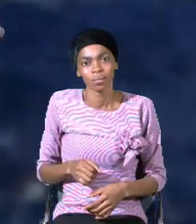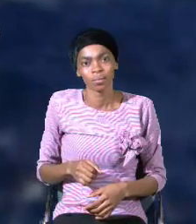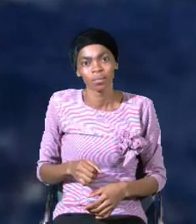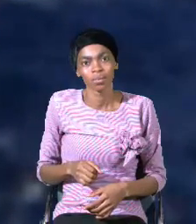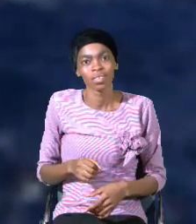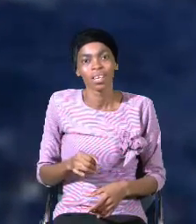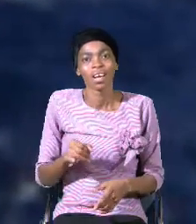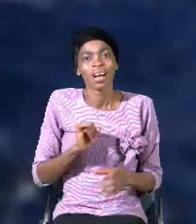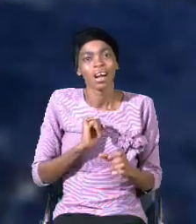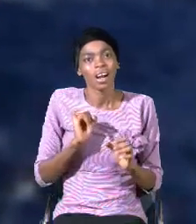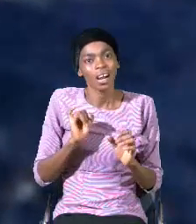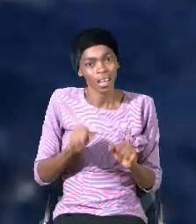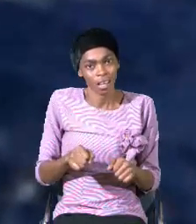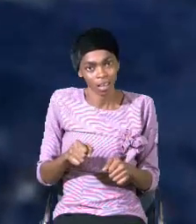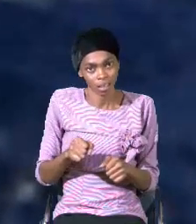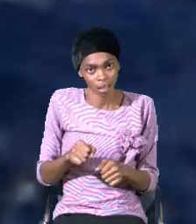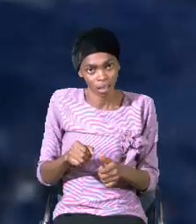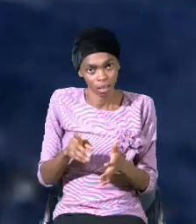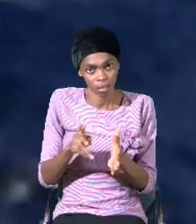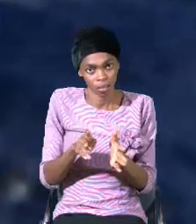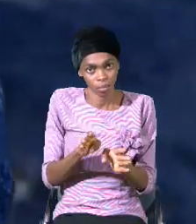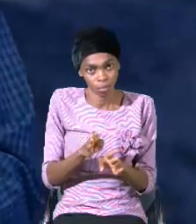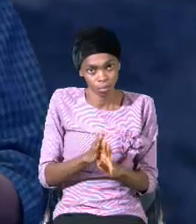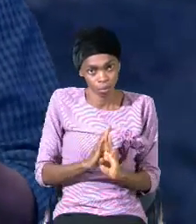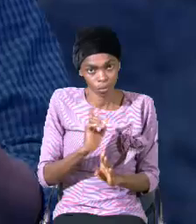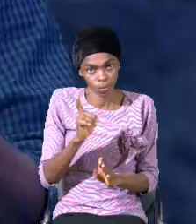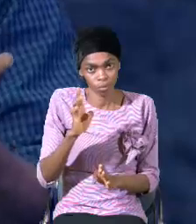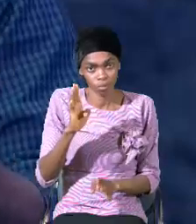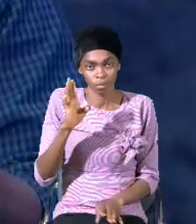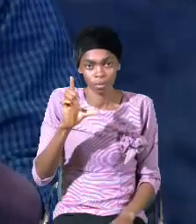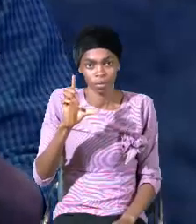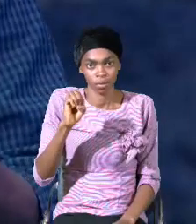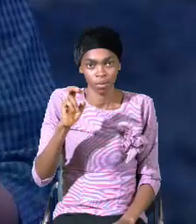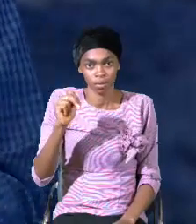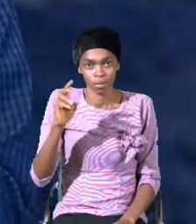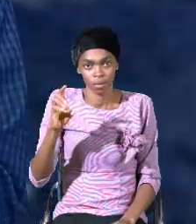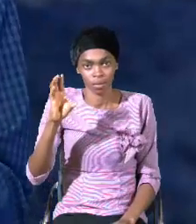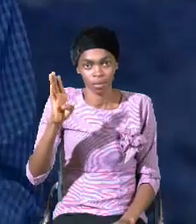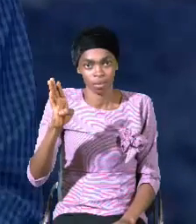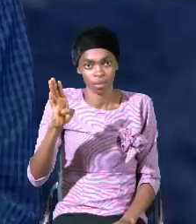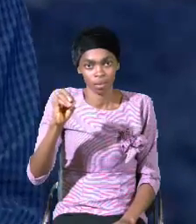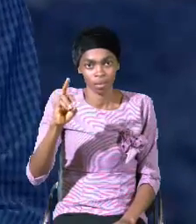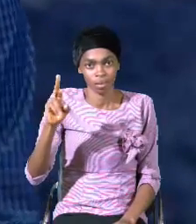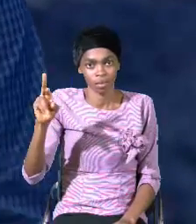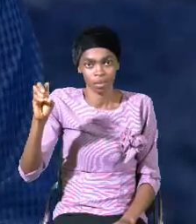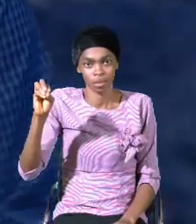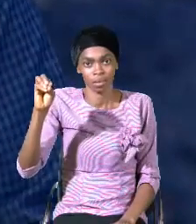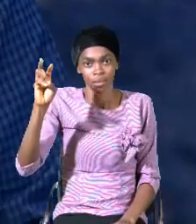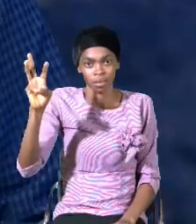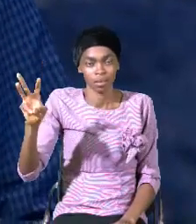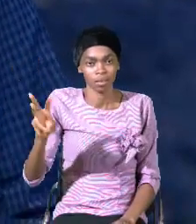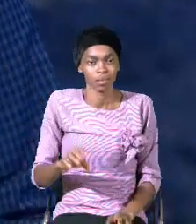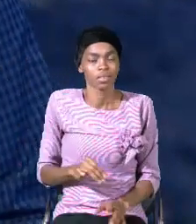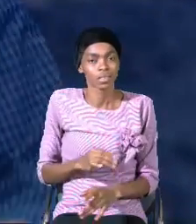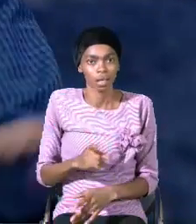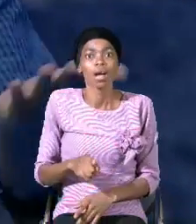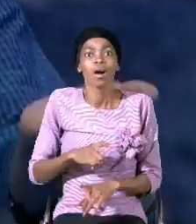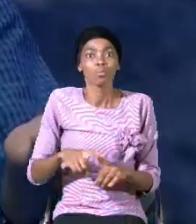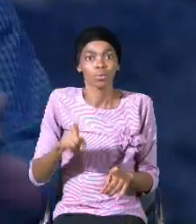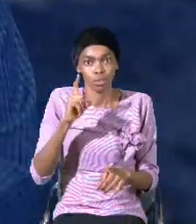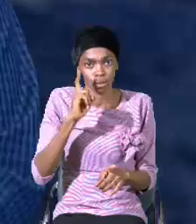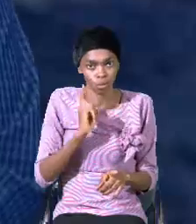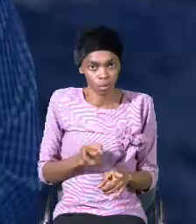interest 25%. I don't even have the capital, and my life is down there on the ground, so